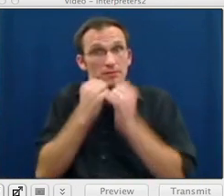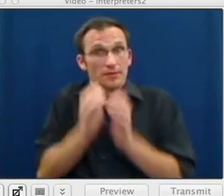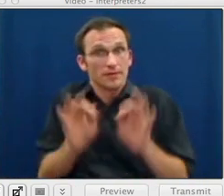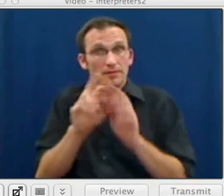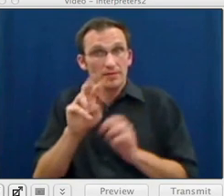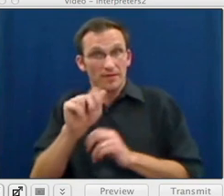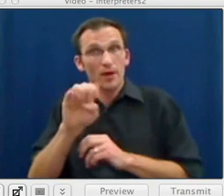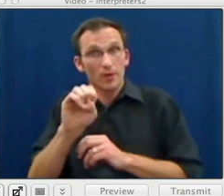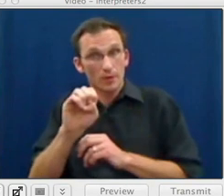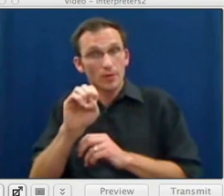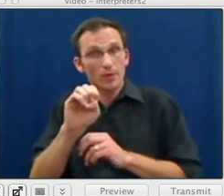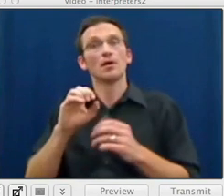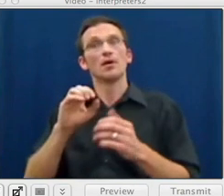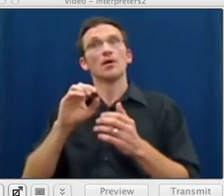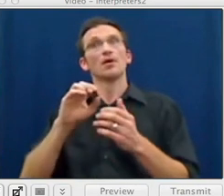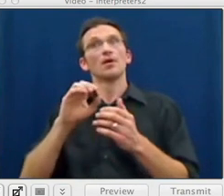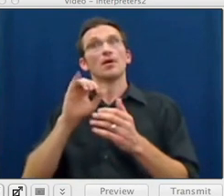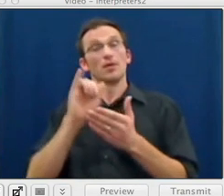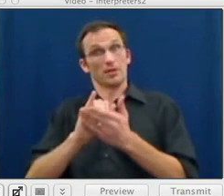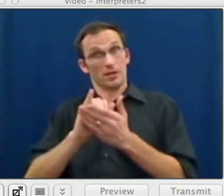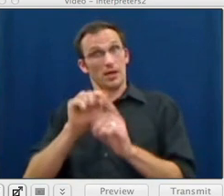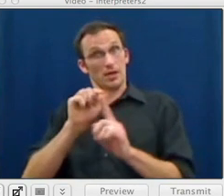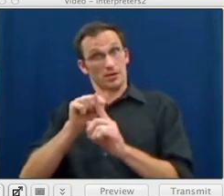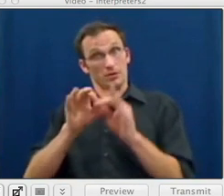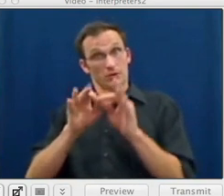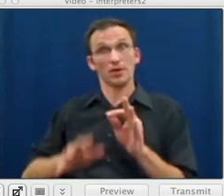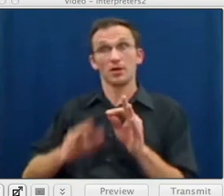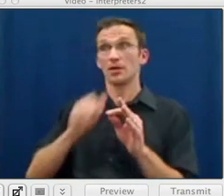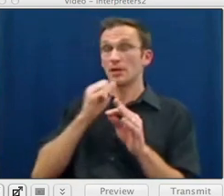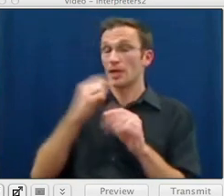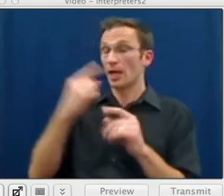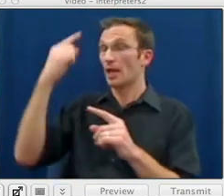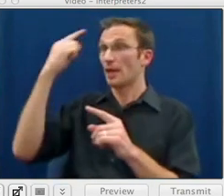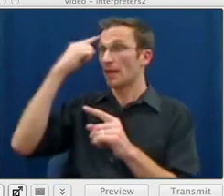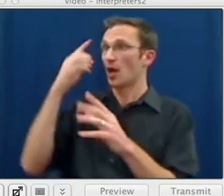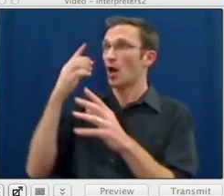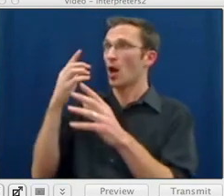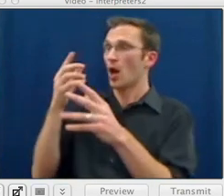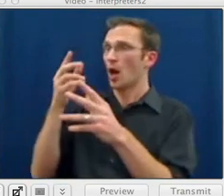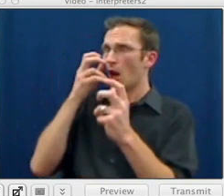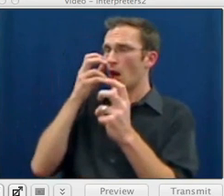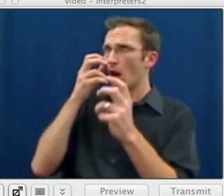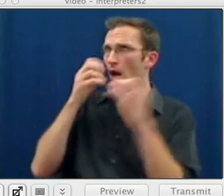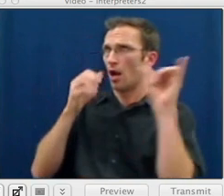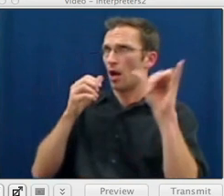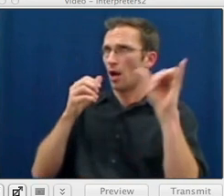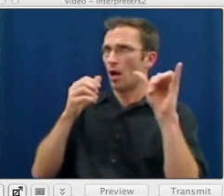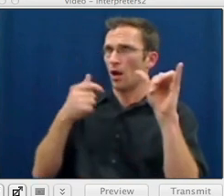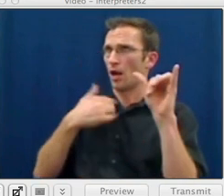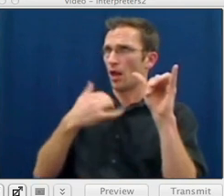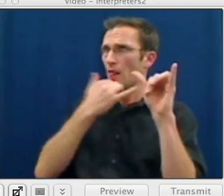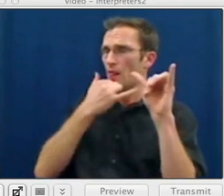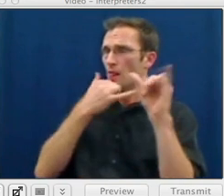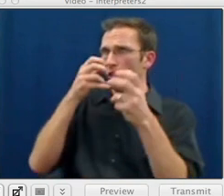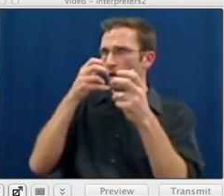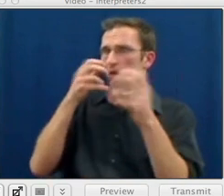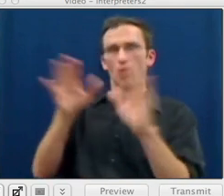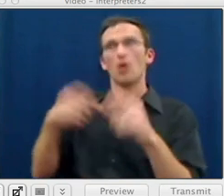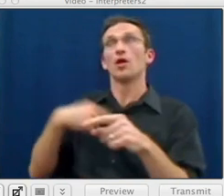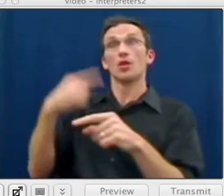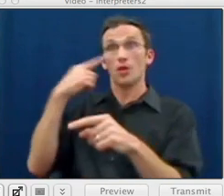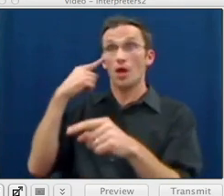person that she had a mistake. She didn't necessarily think, oh, I've misseen this. She thought she understood